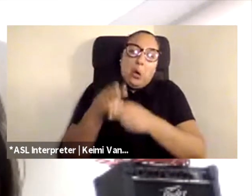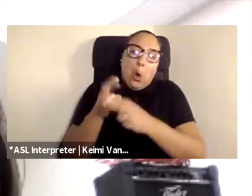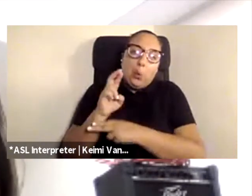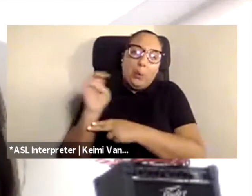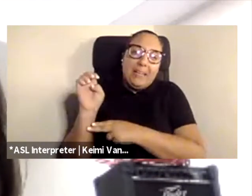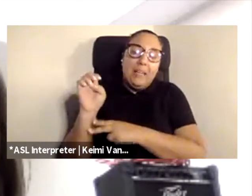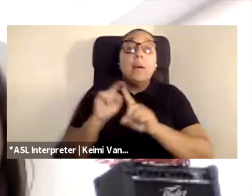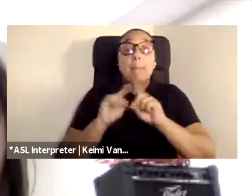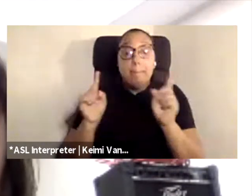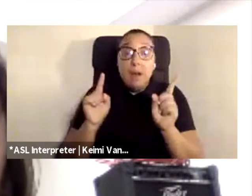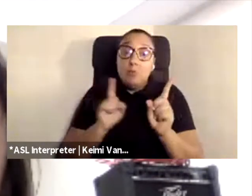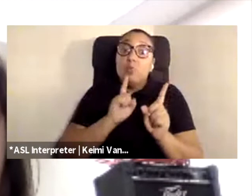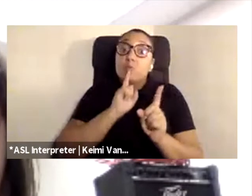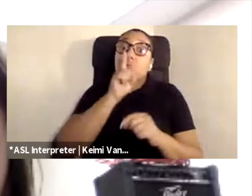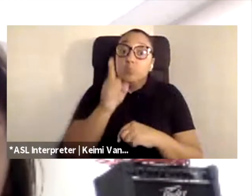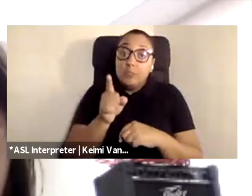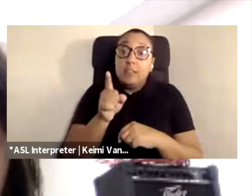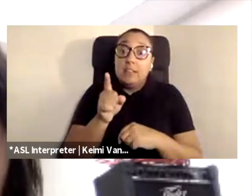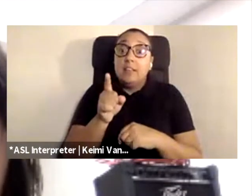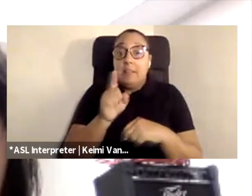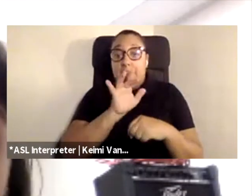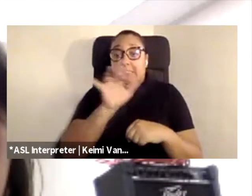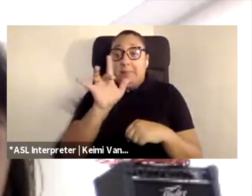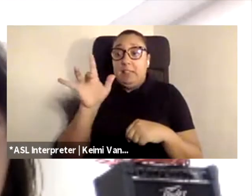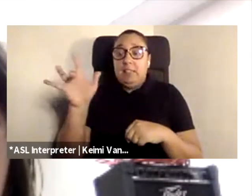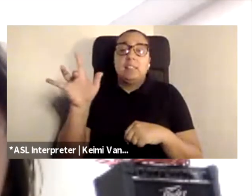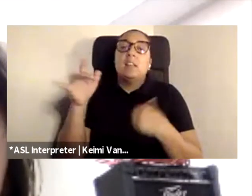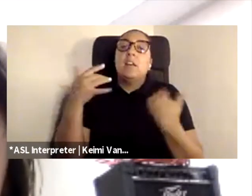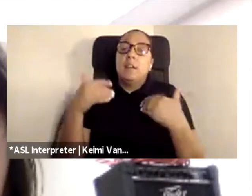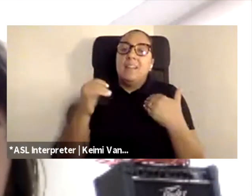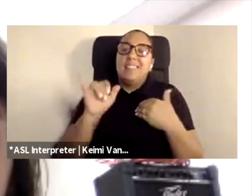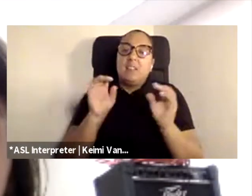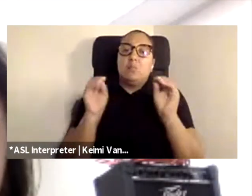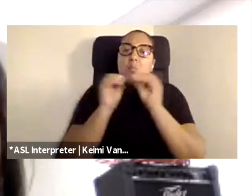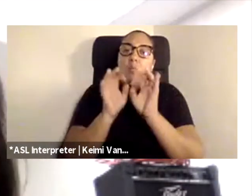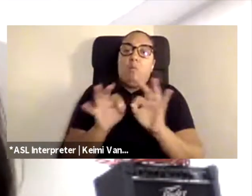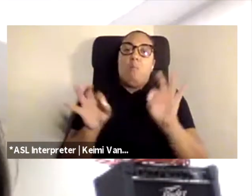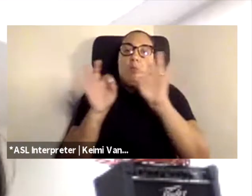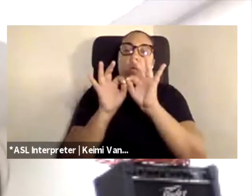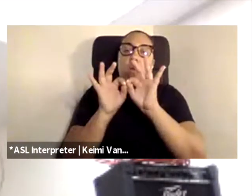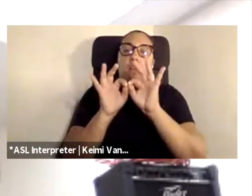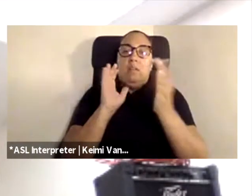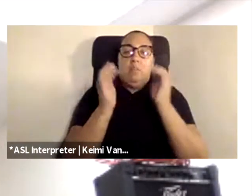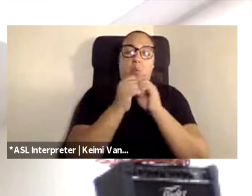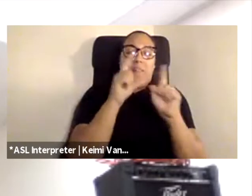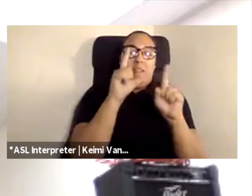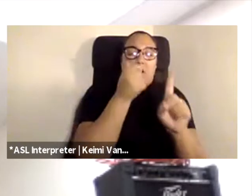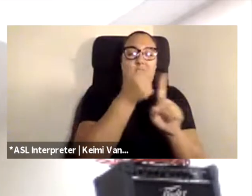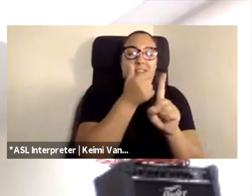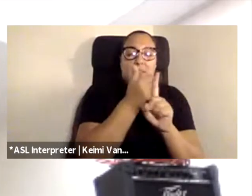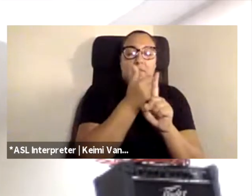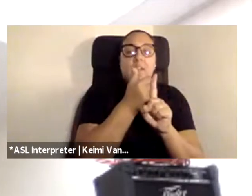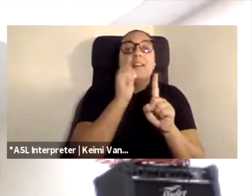the spaces after the letters were more important than the prefix. The spaces were a place to offer